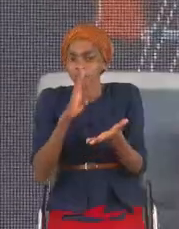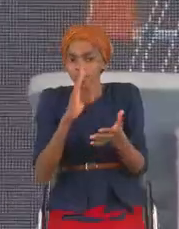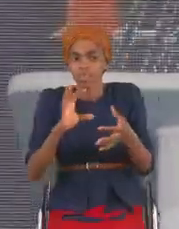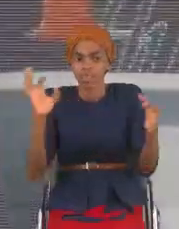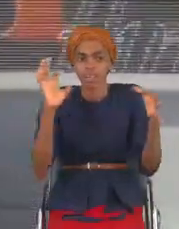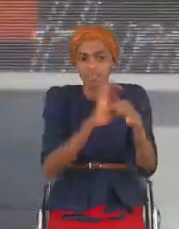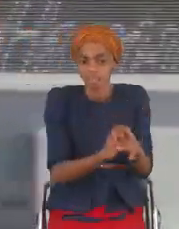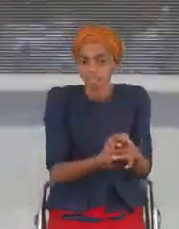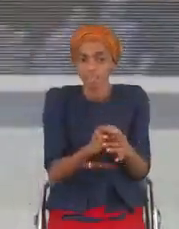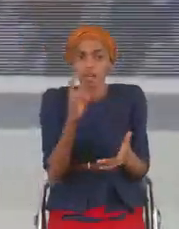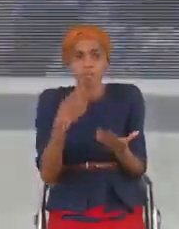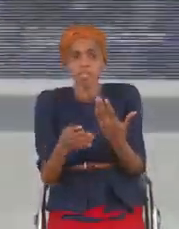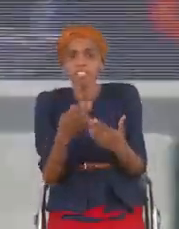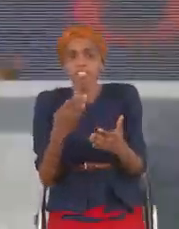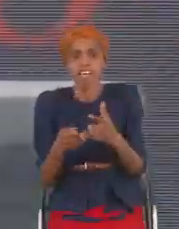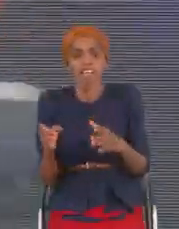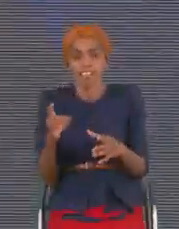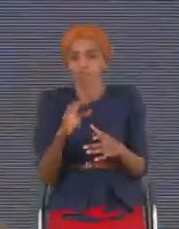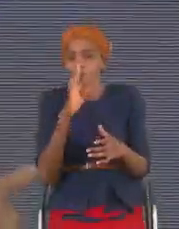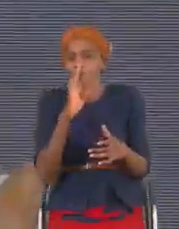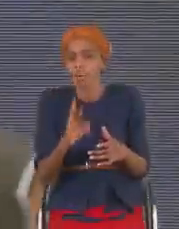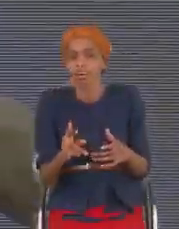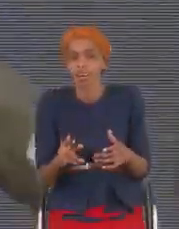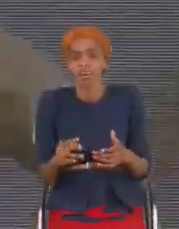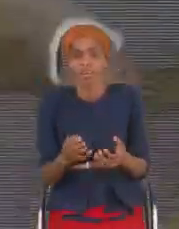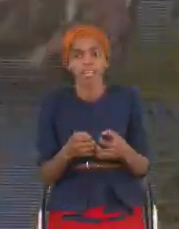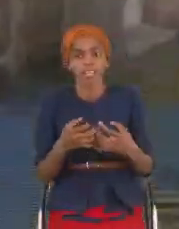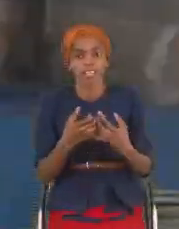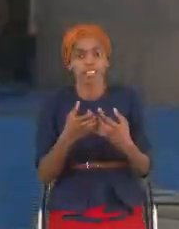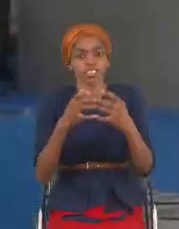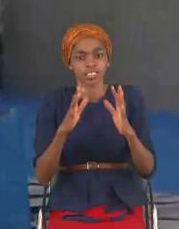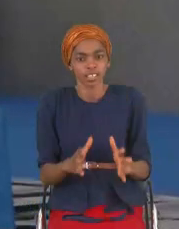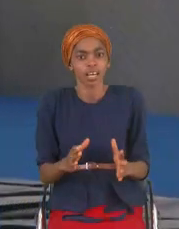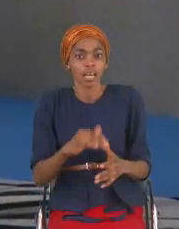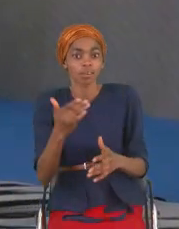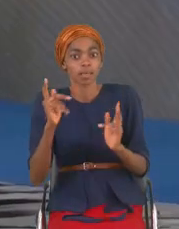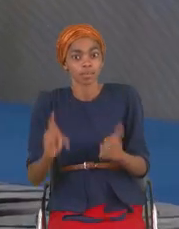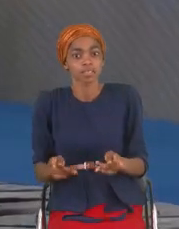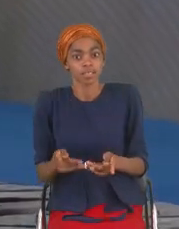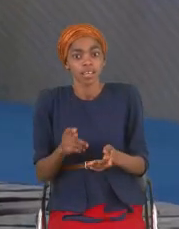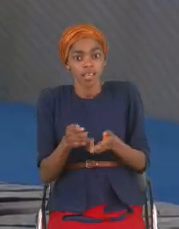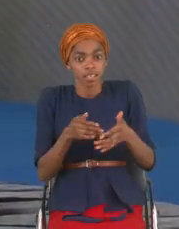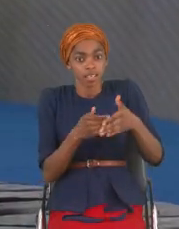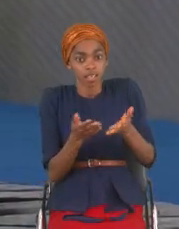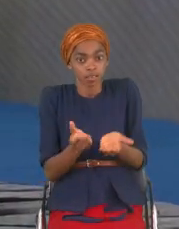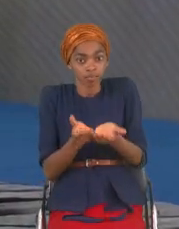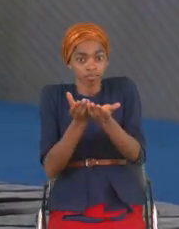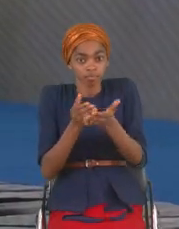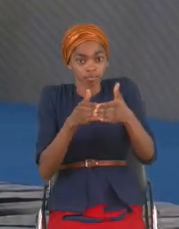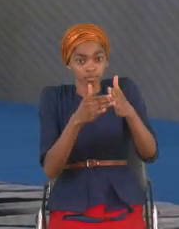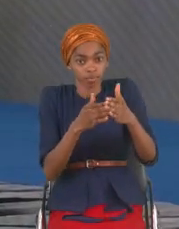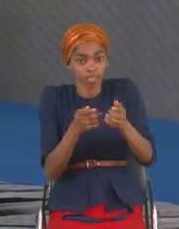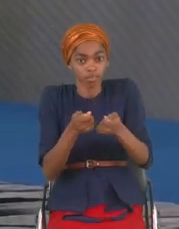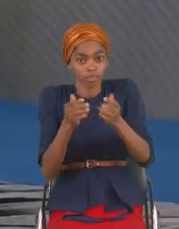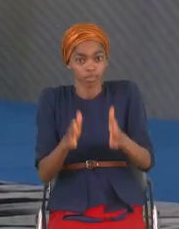an engineer, another person is a sailor, you are not meddling with